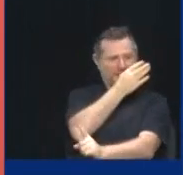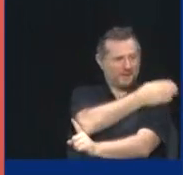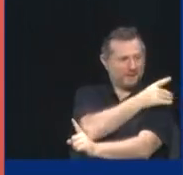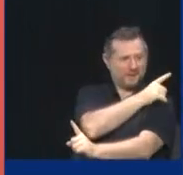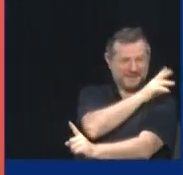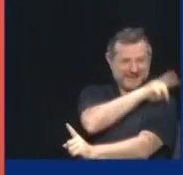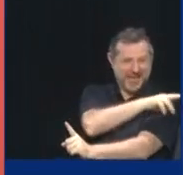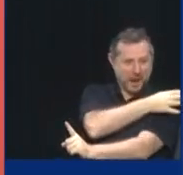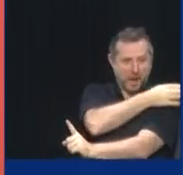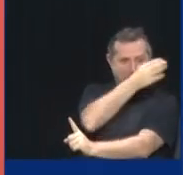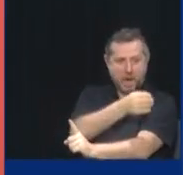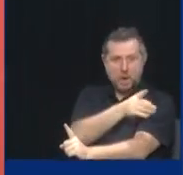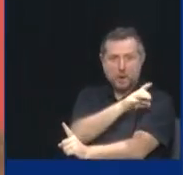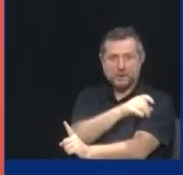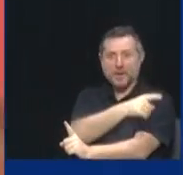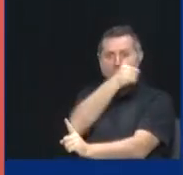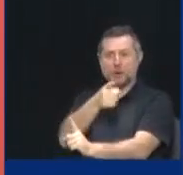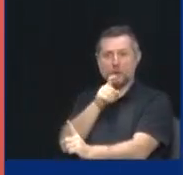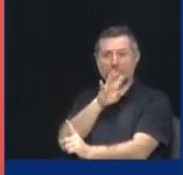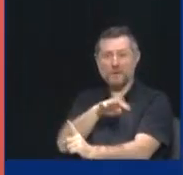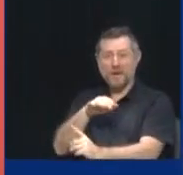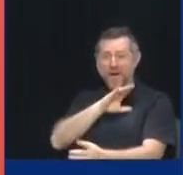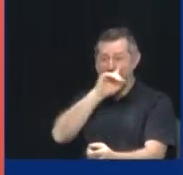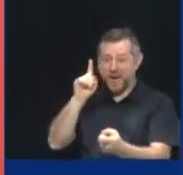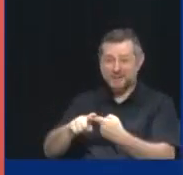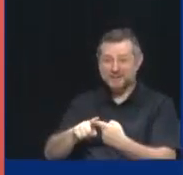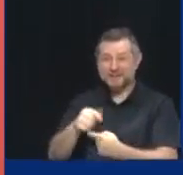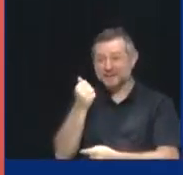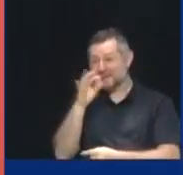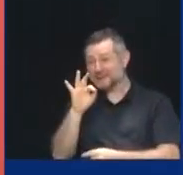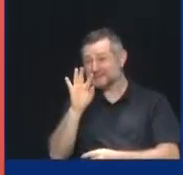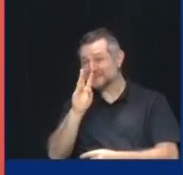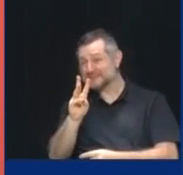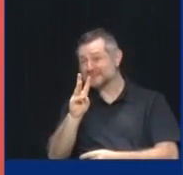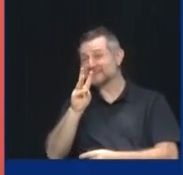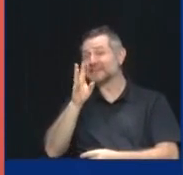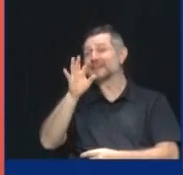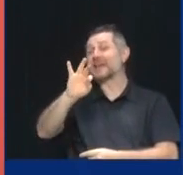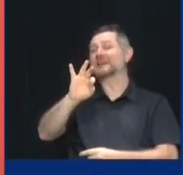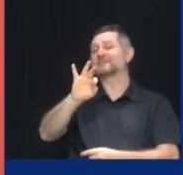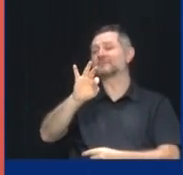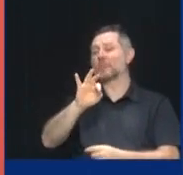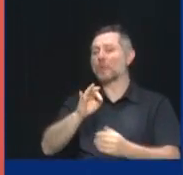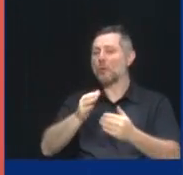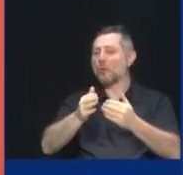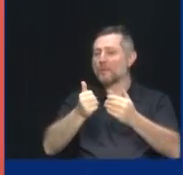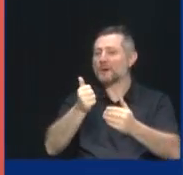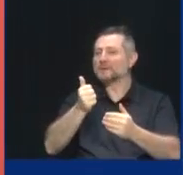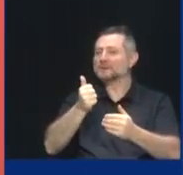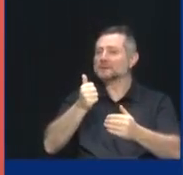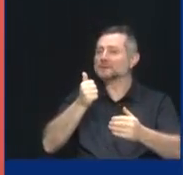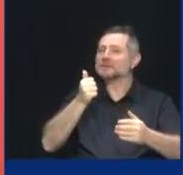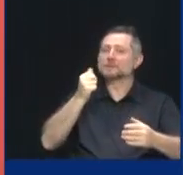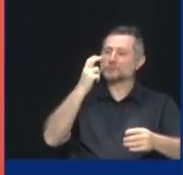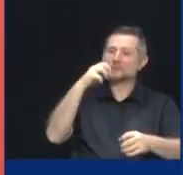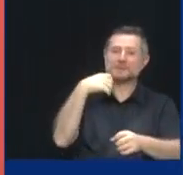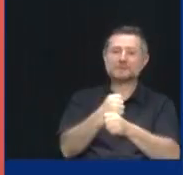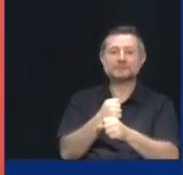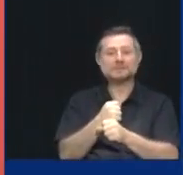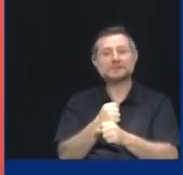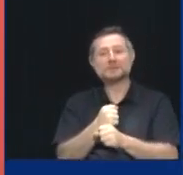until 1969, almost 200 years, that Stonewall